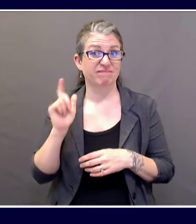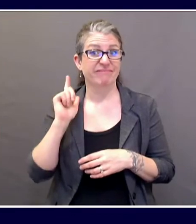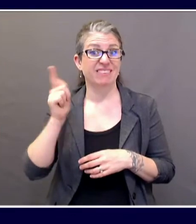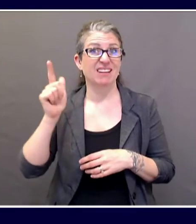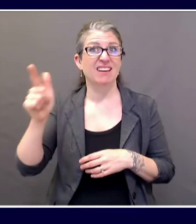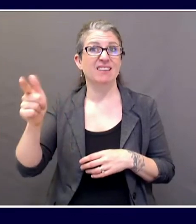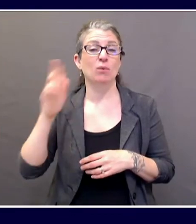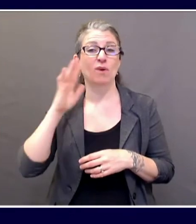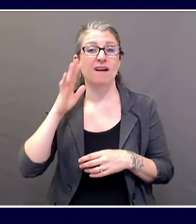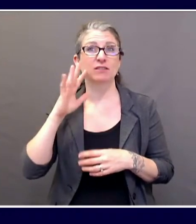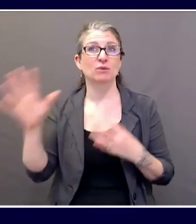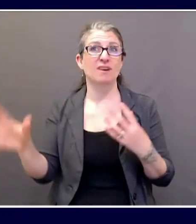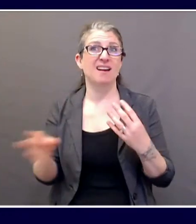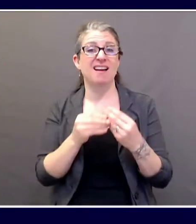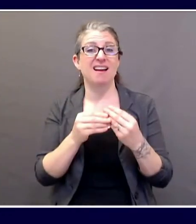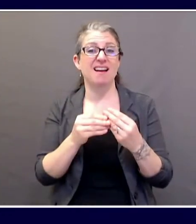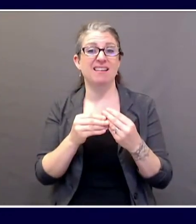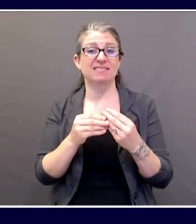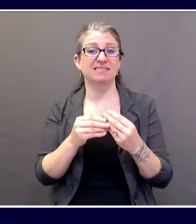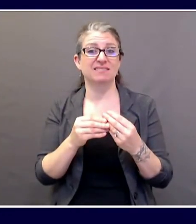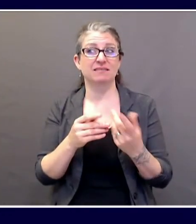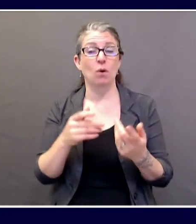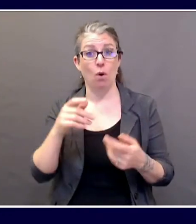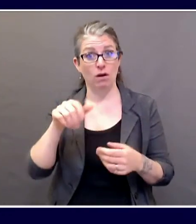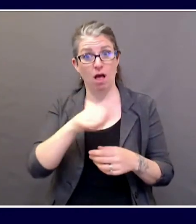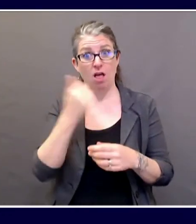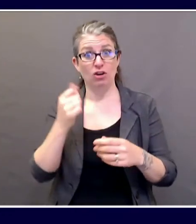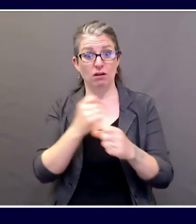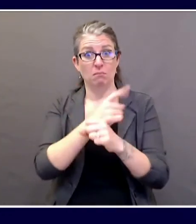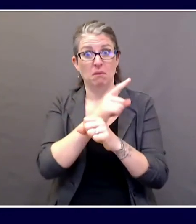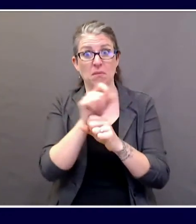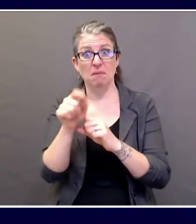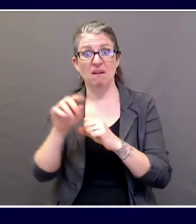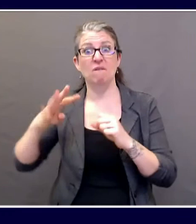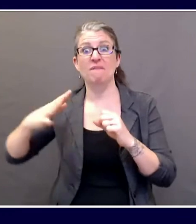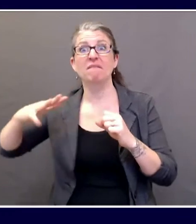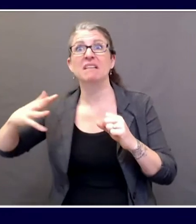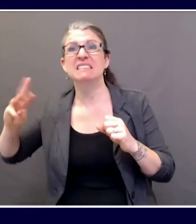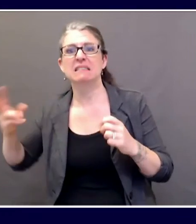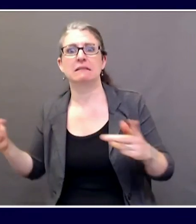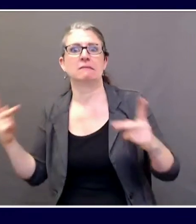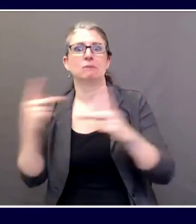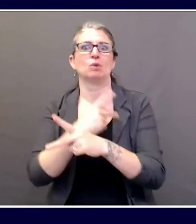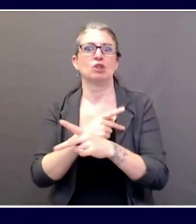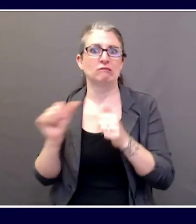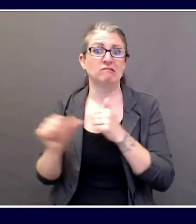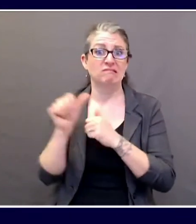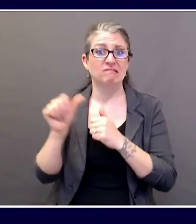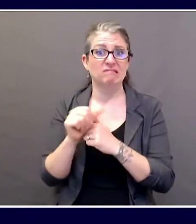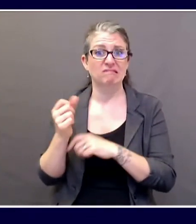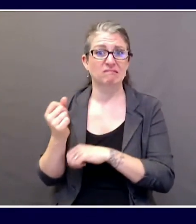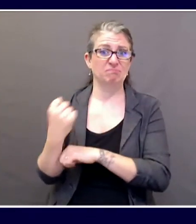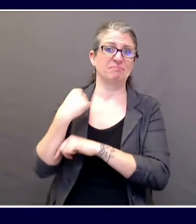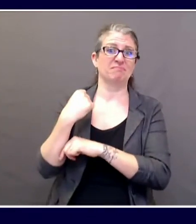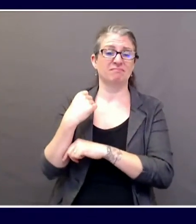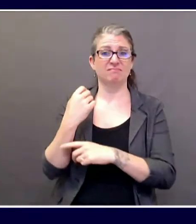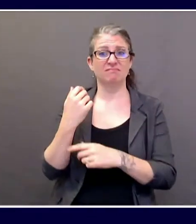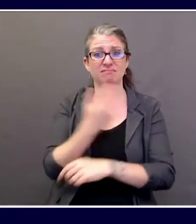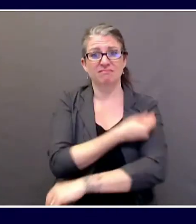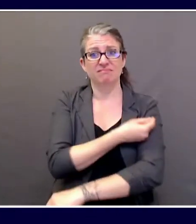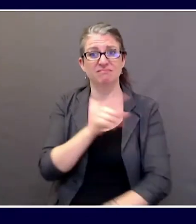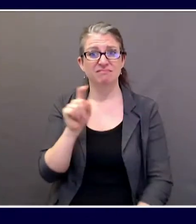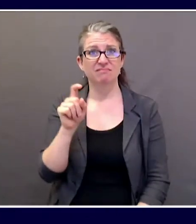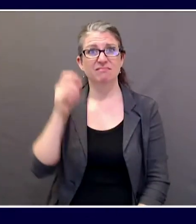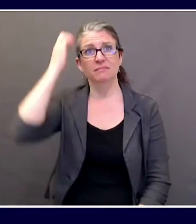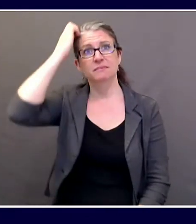Amy. But I will just channel what I've heard from experts like Dr. Fauci and Dr. Walensky,